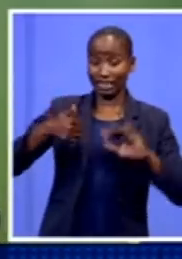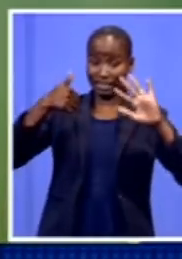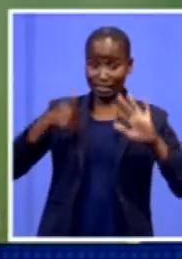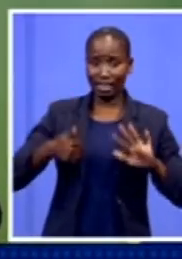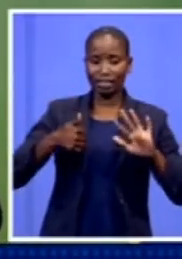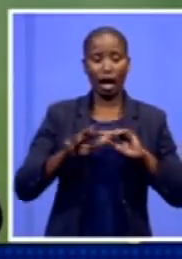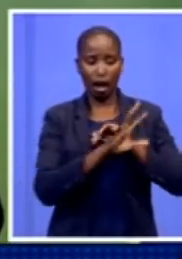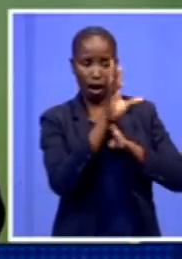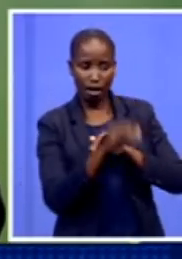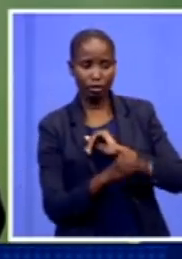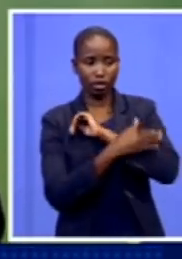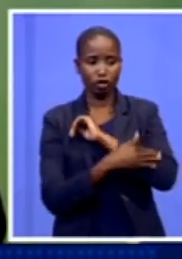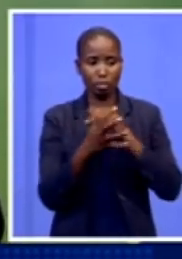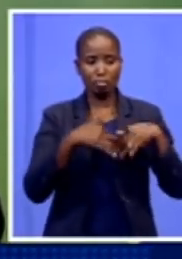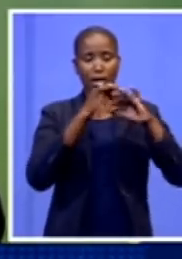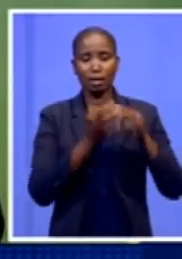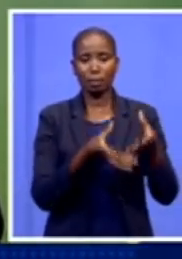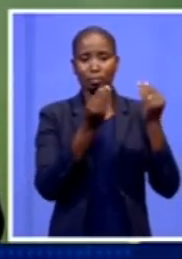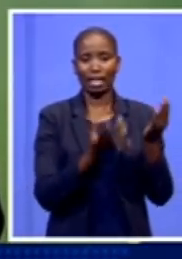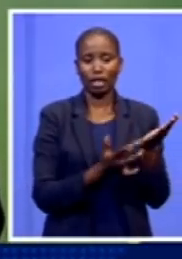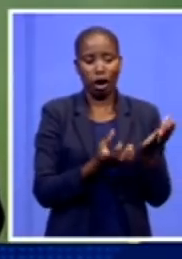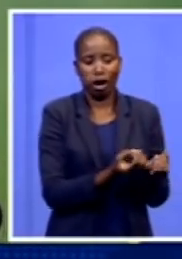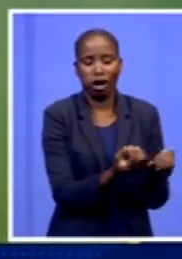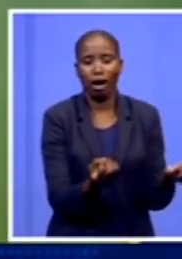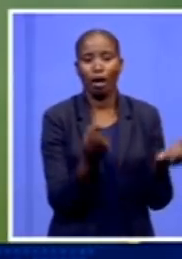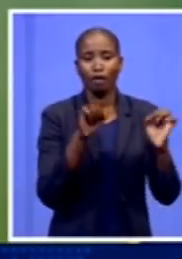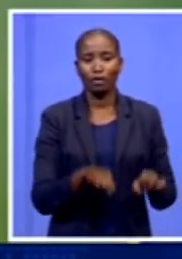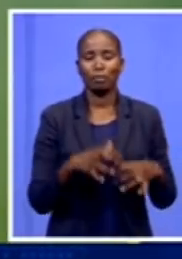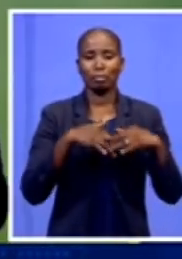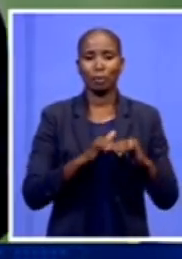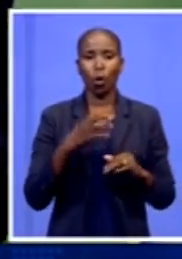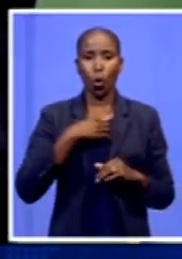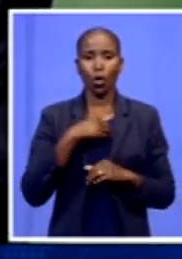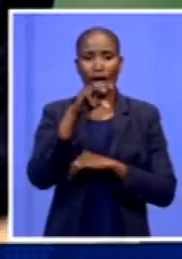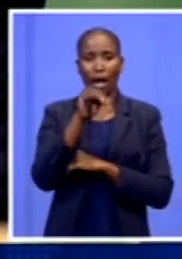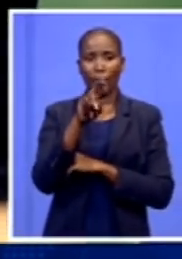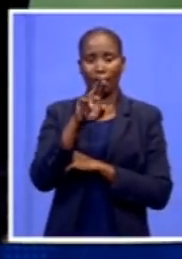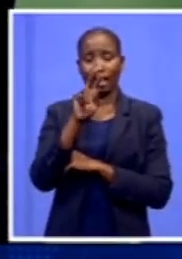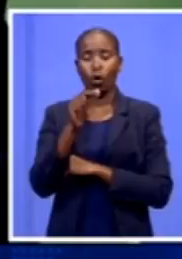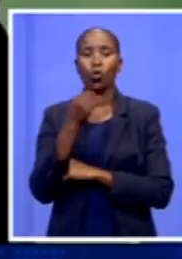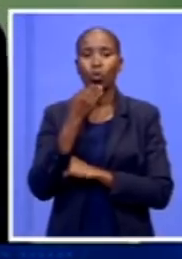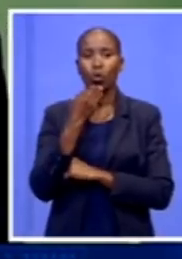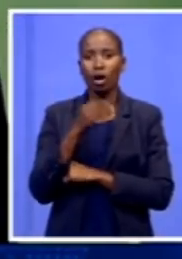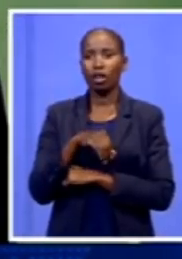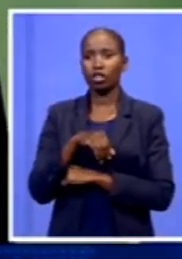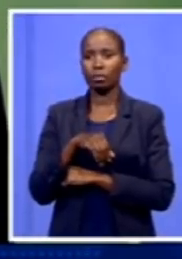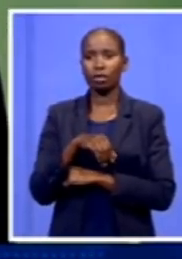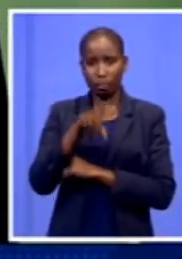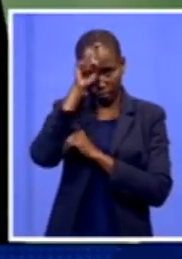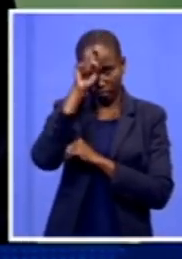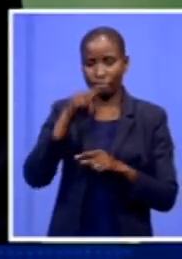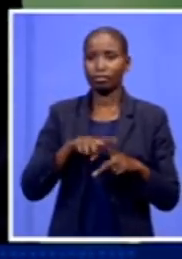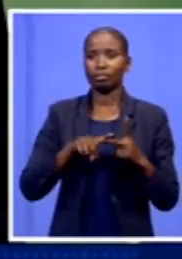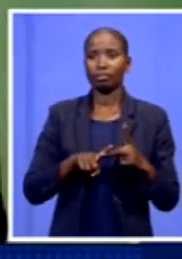hub to produce their own mRNA vaccines: Egypt, Kenya, Nigeria, Senegal, South Africa,